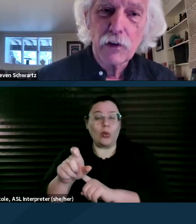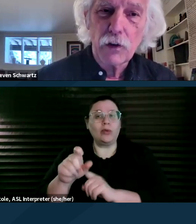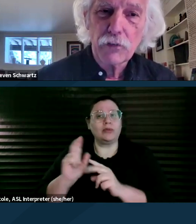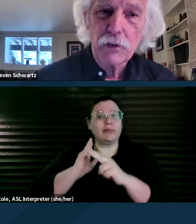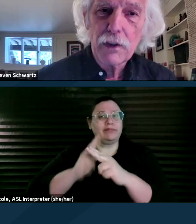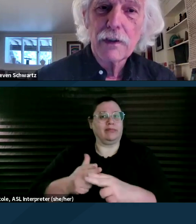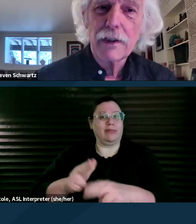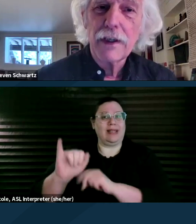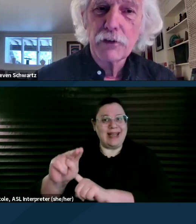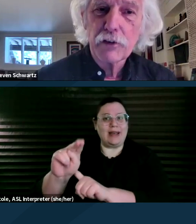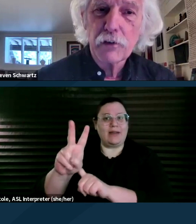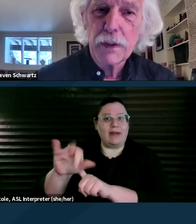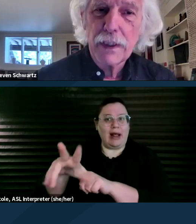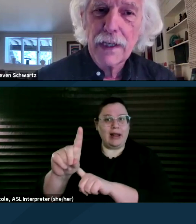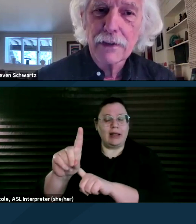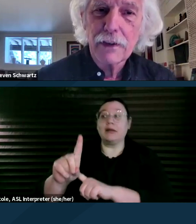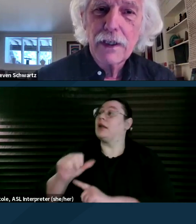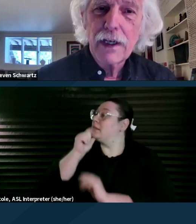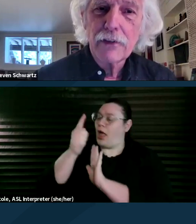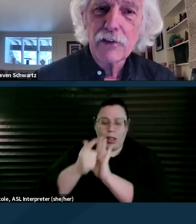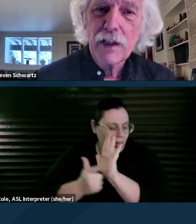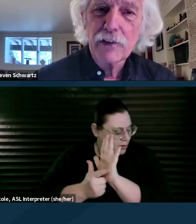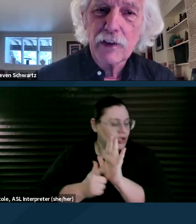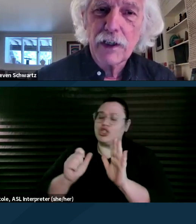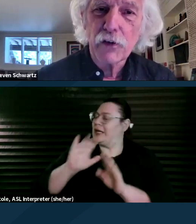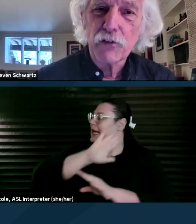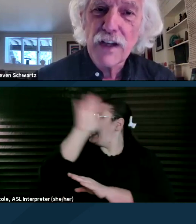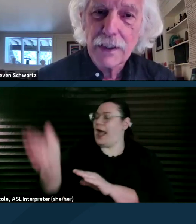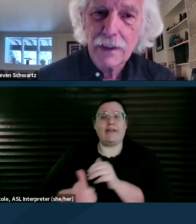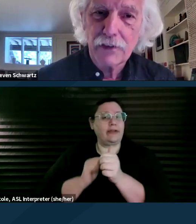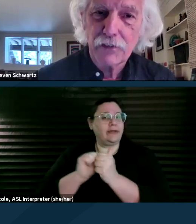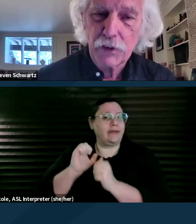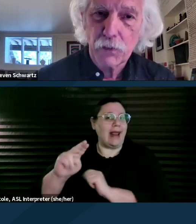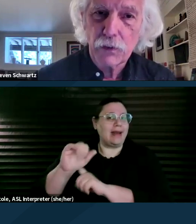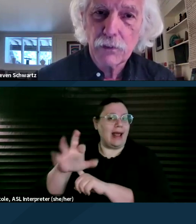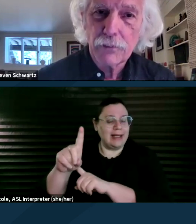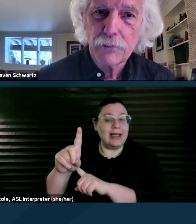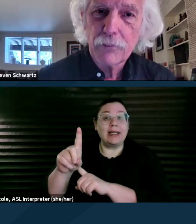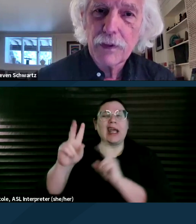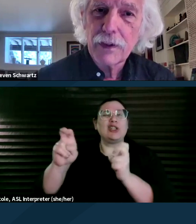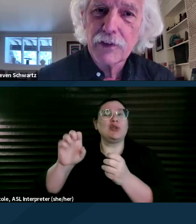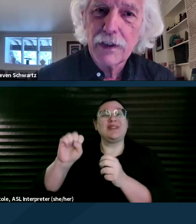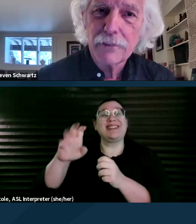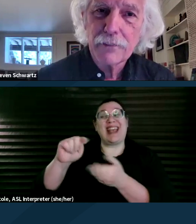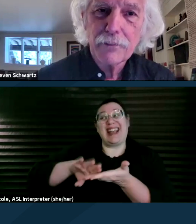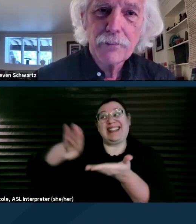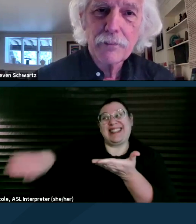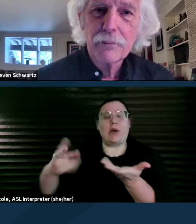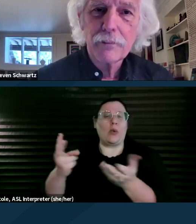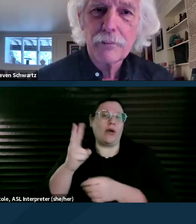it's unlawful, that it never should have been enacted, and to set it aside or vacate the final rule. Next